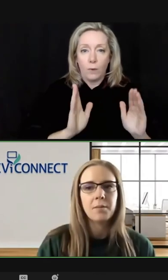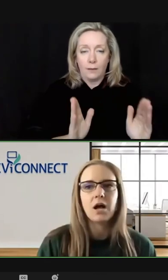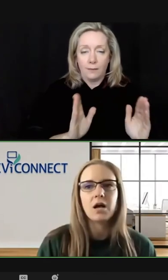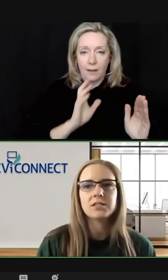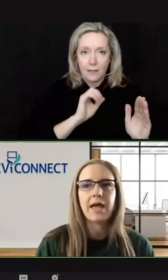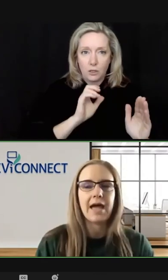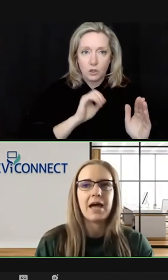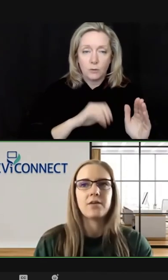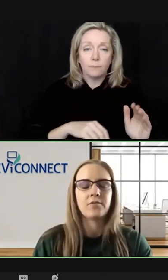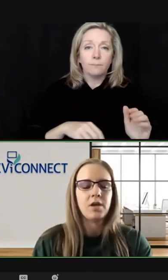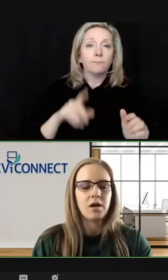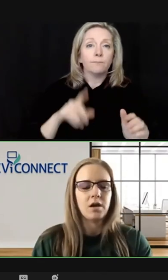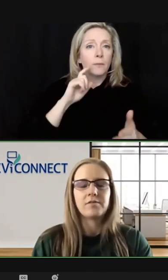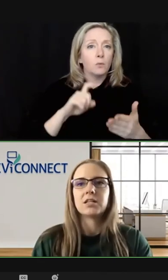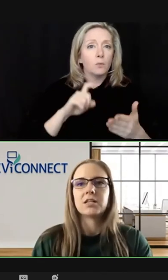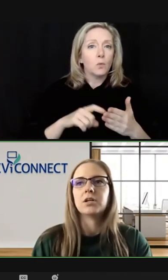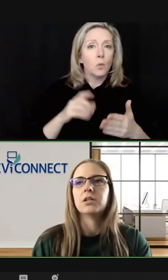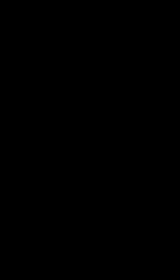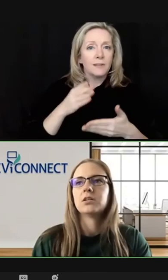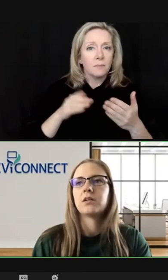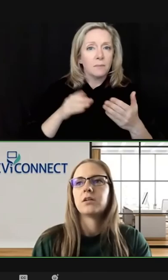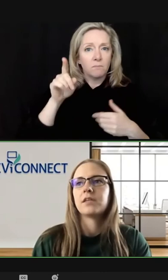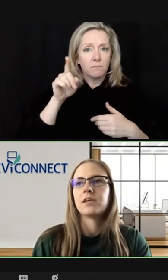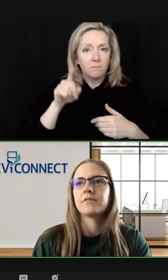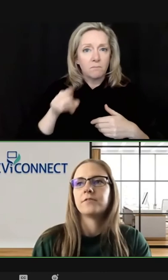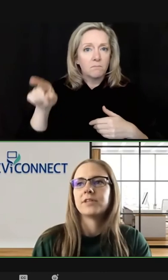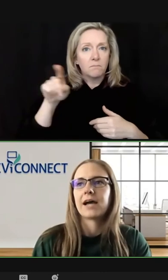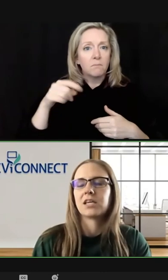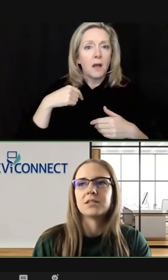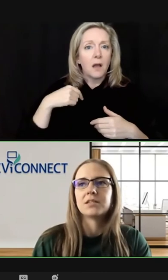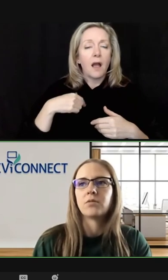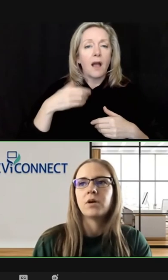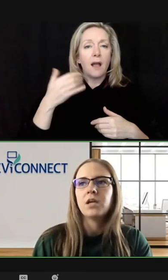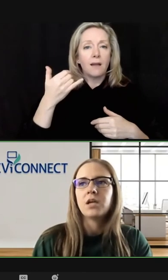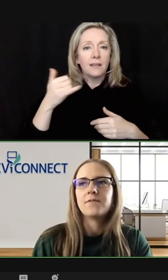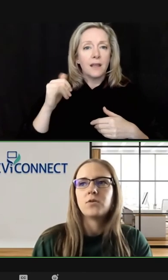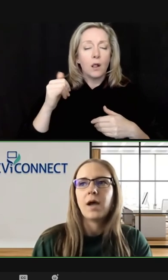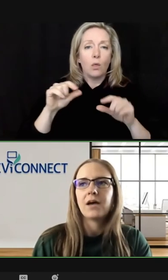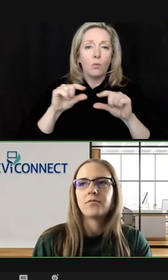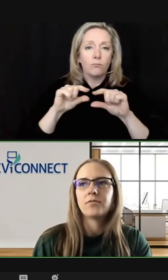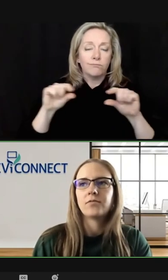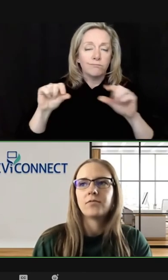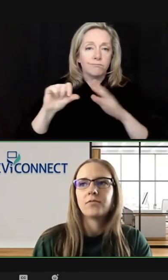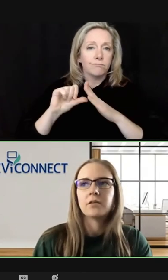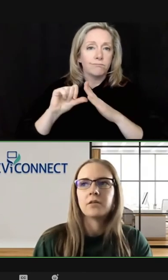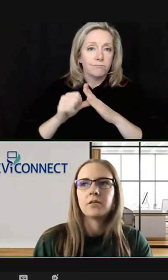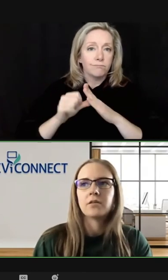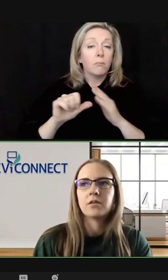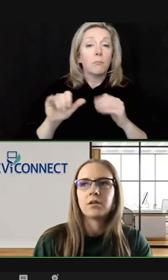this, but I also have available the full document. So if you have